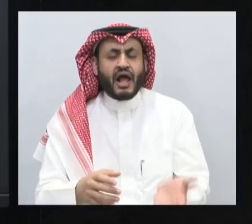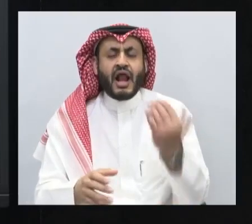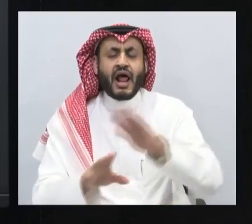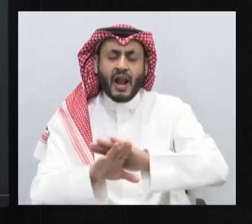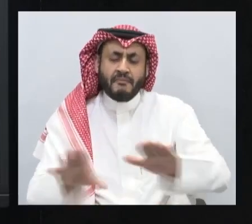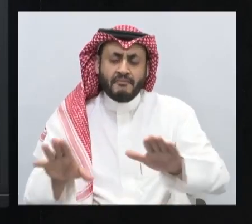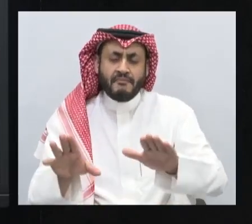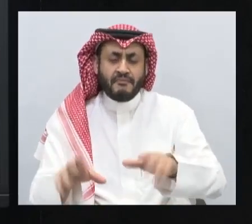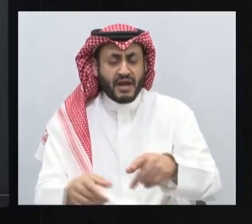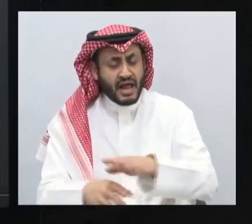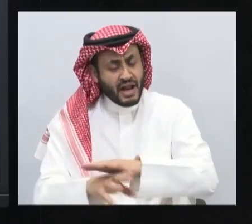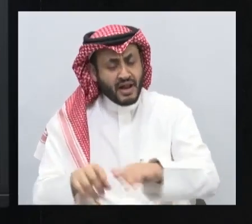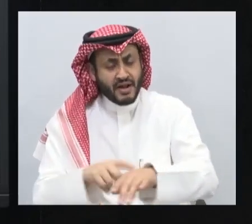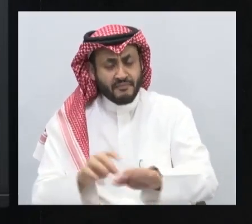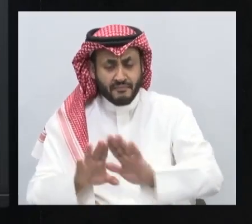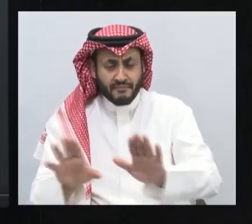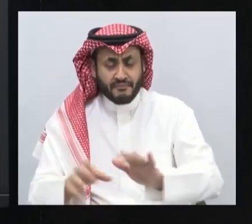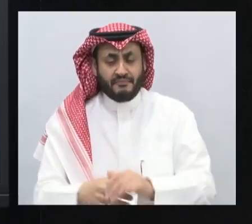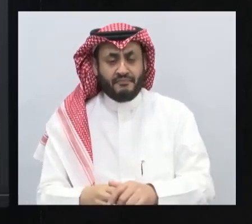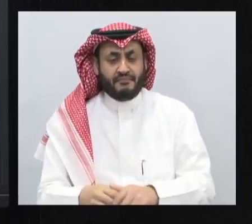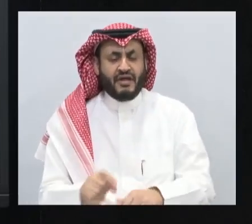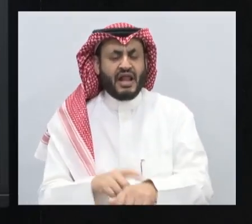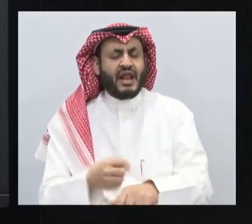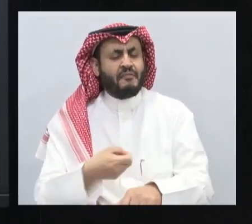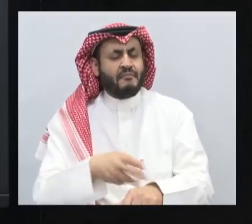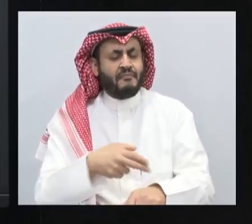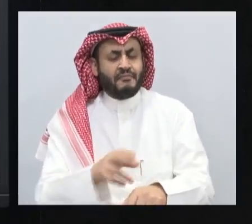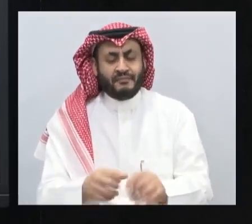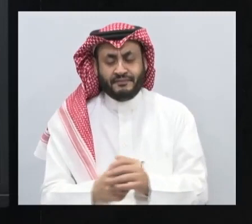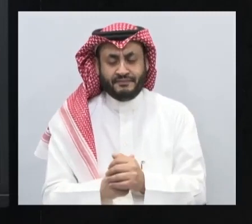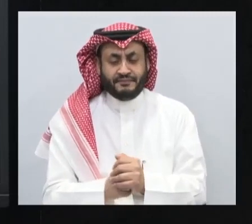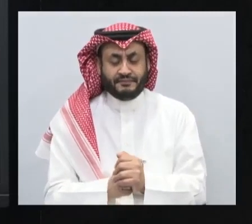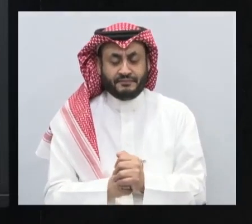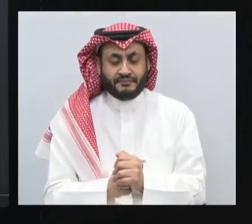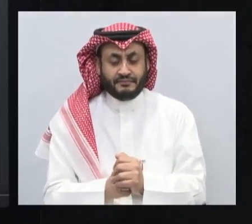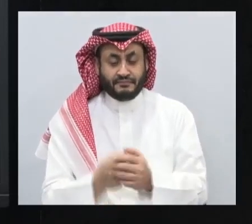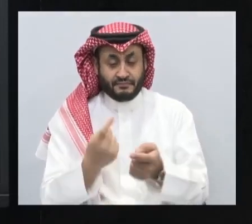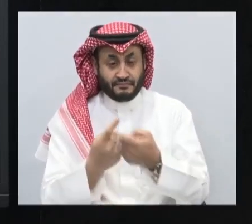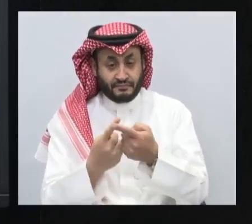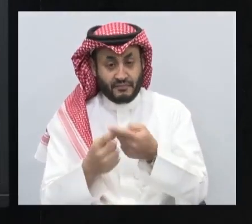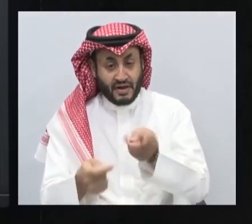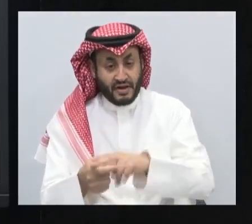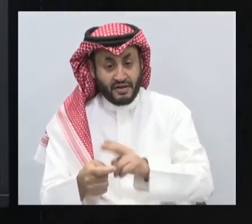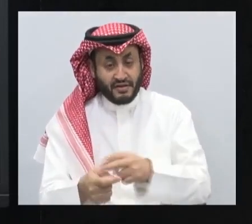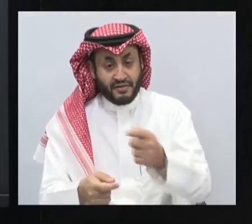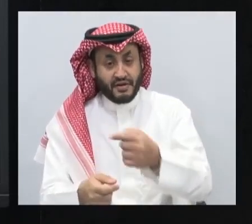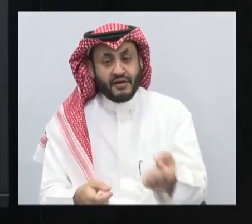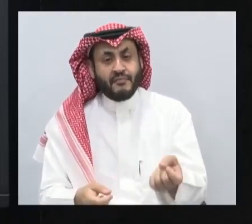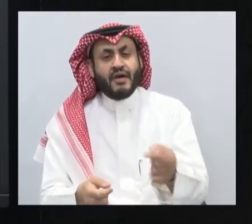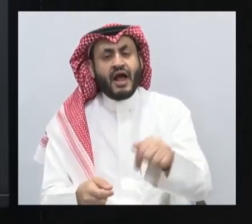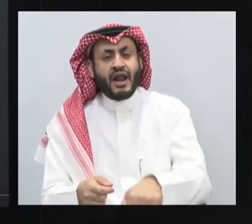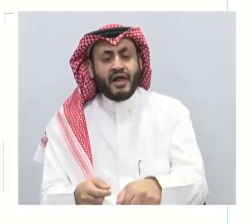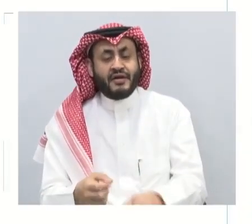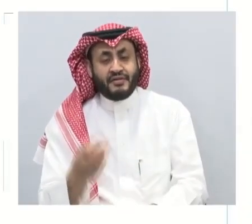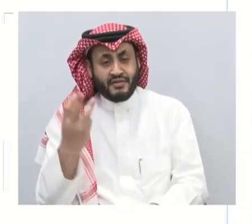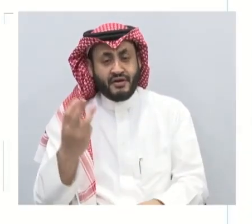thing already, and time is not important here. Again, I go to school, I'm going to school, I went to